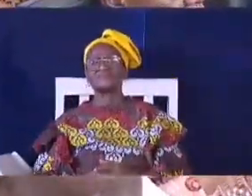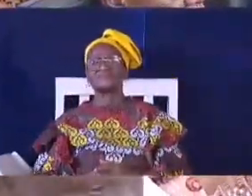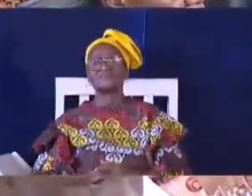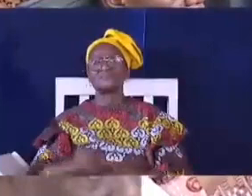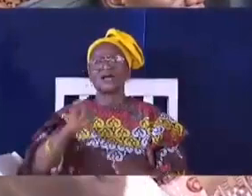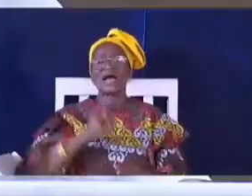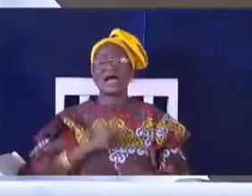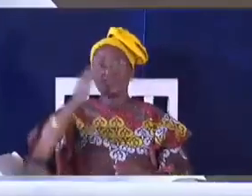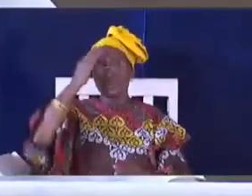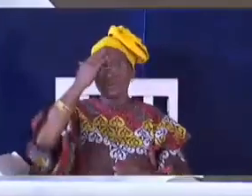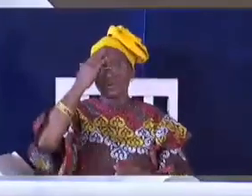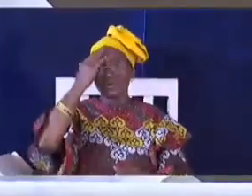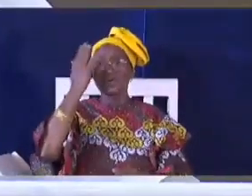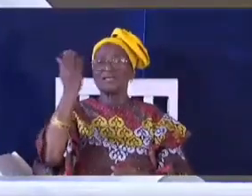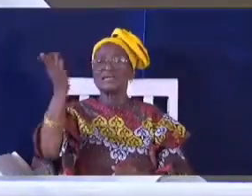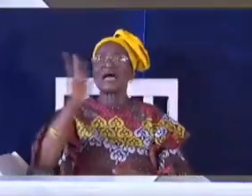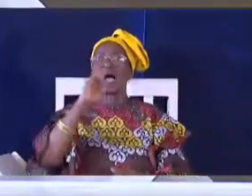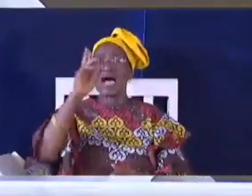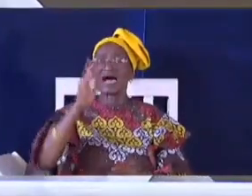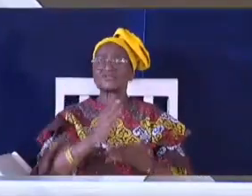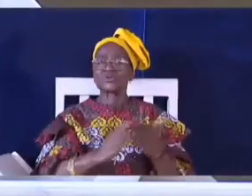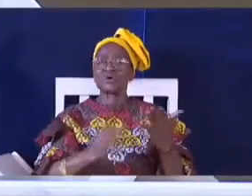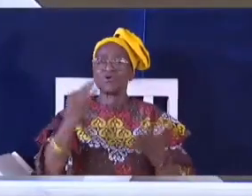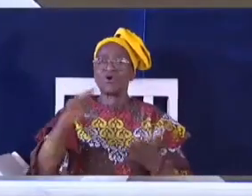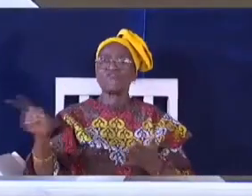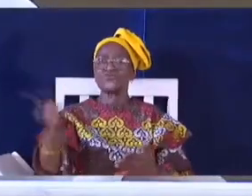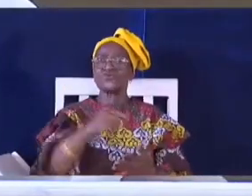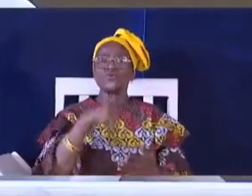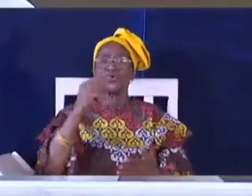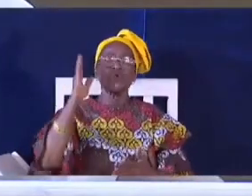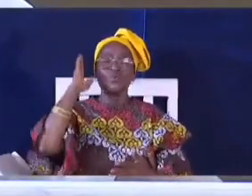I know there are some of you who will say, yeah, thank you, sir.